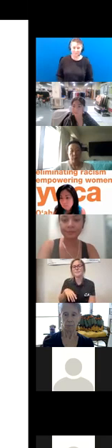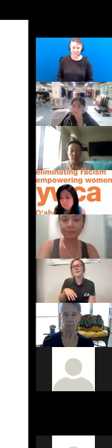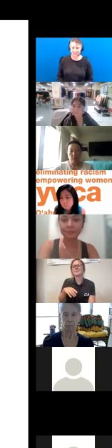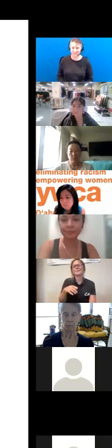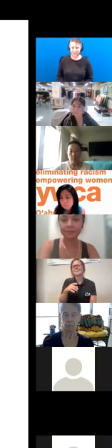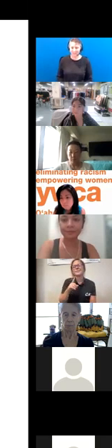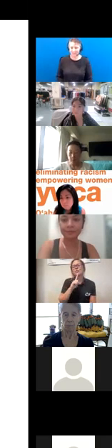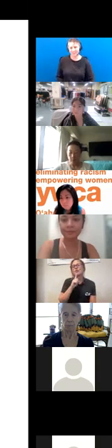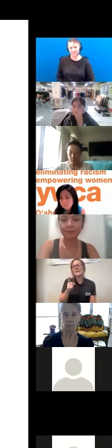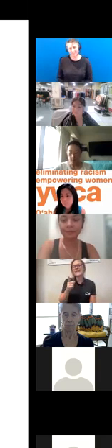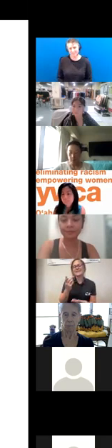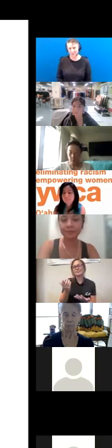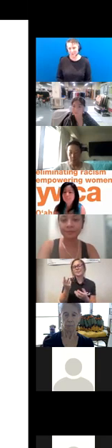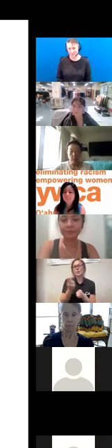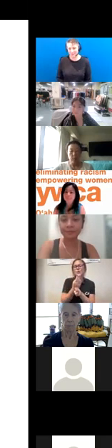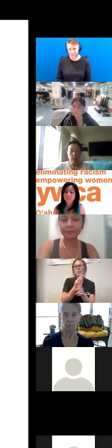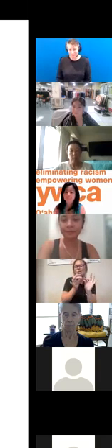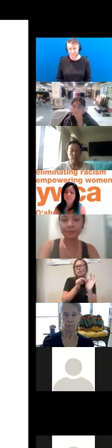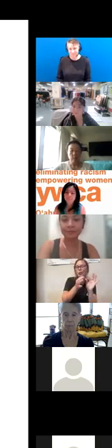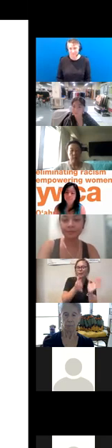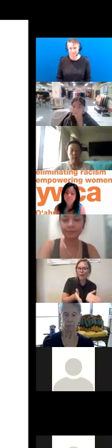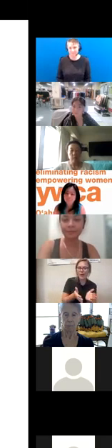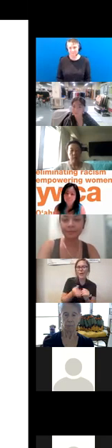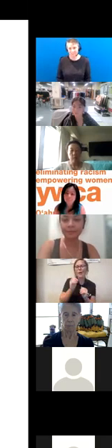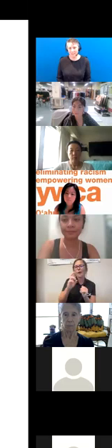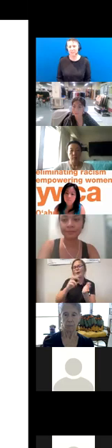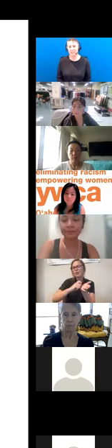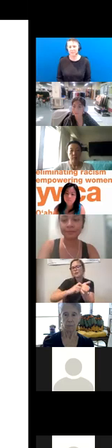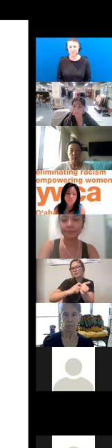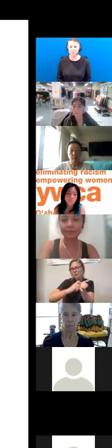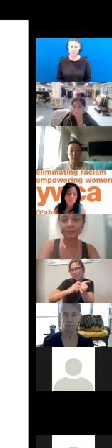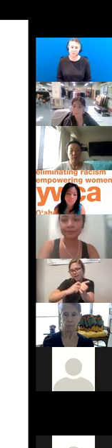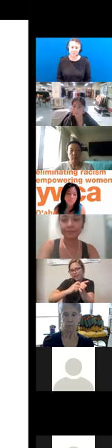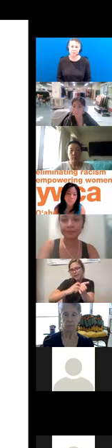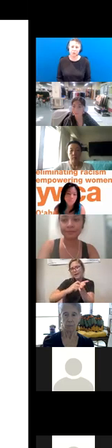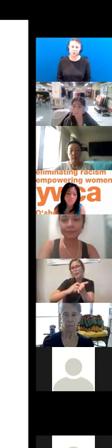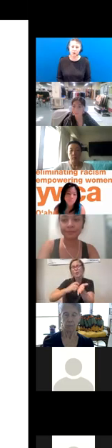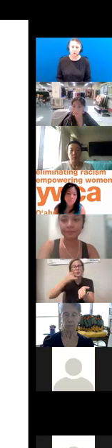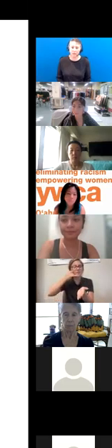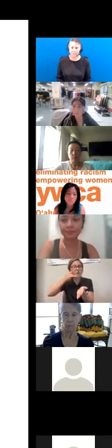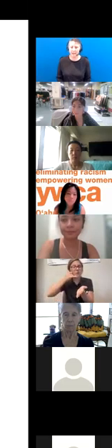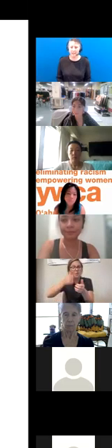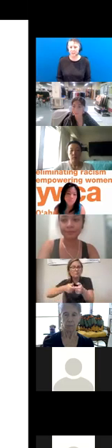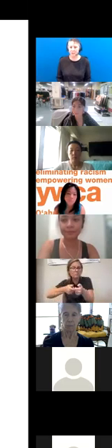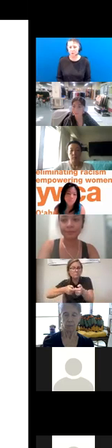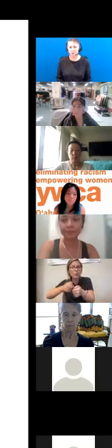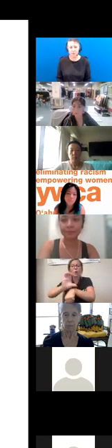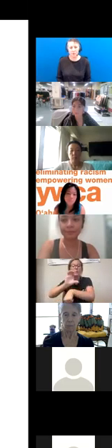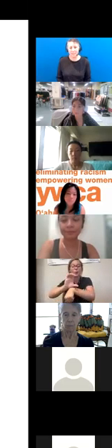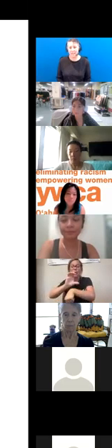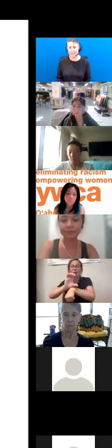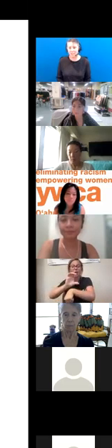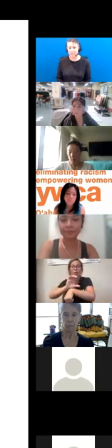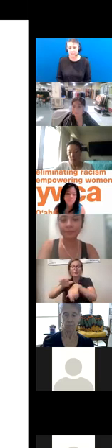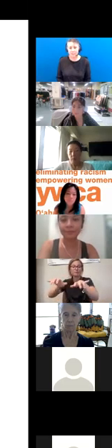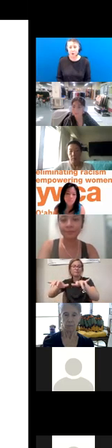with the masks on, it was so hard. So, you know, either use an interpreter or write back and forth, or you